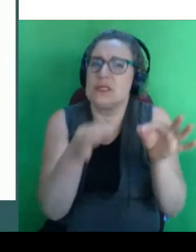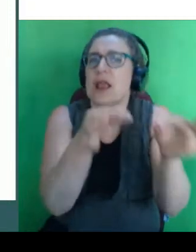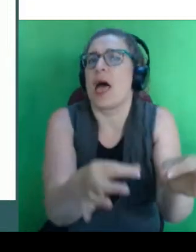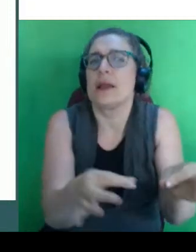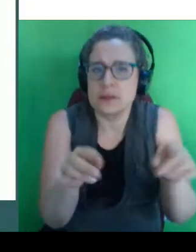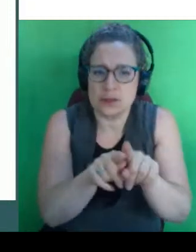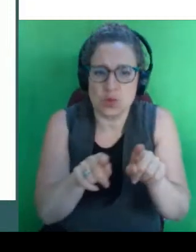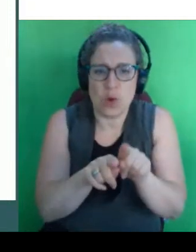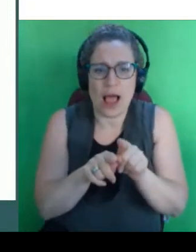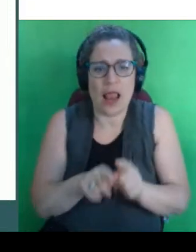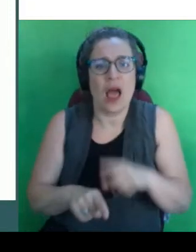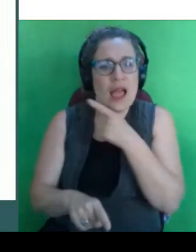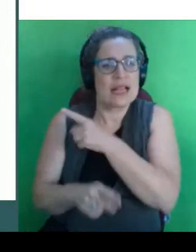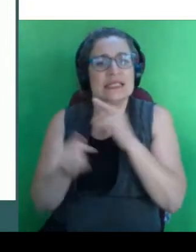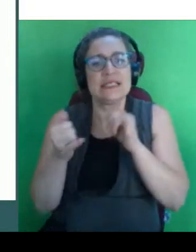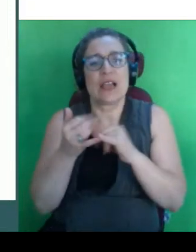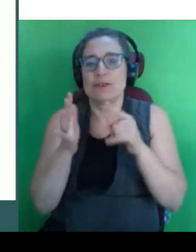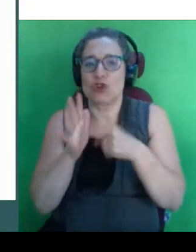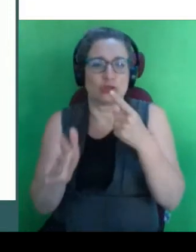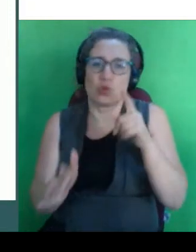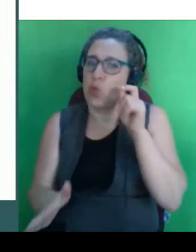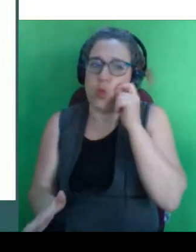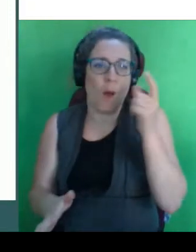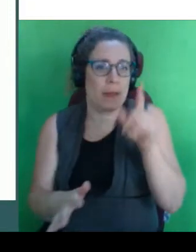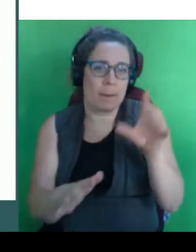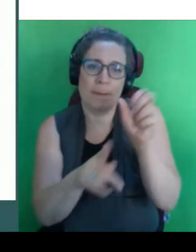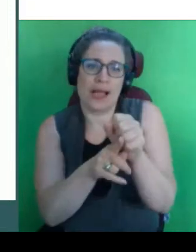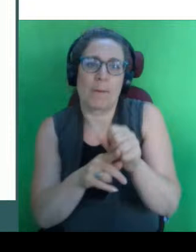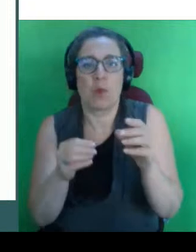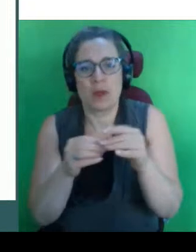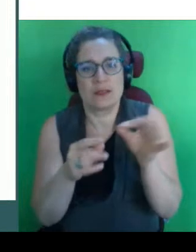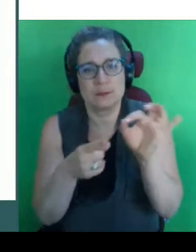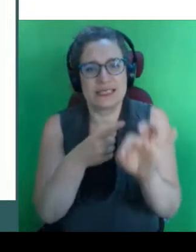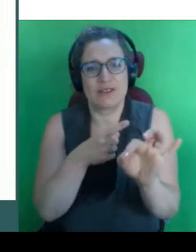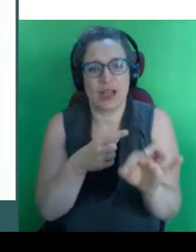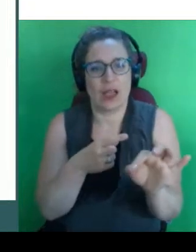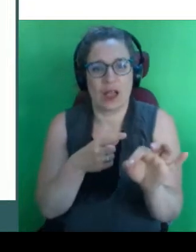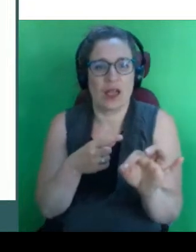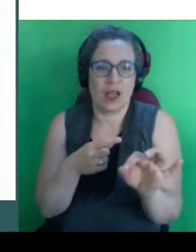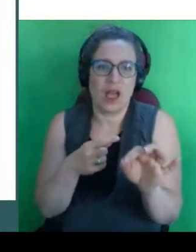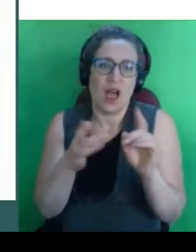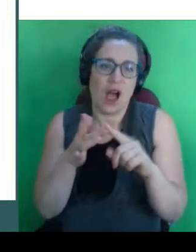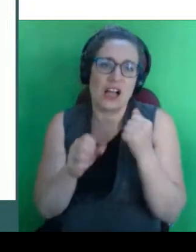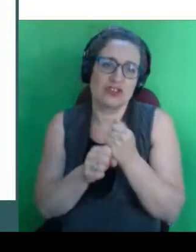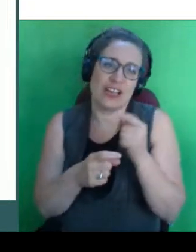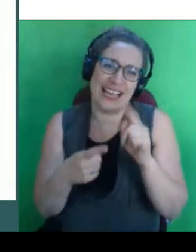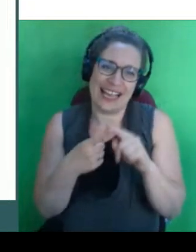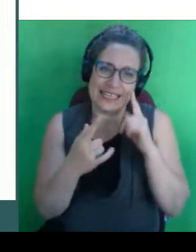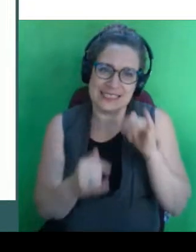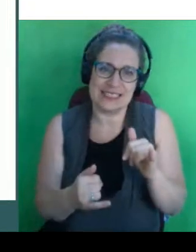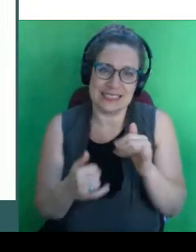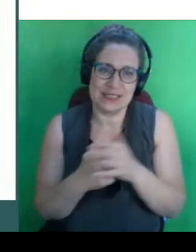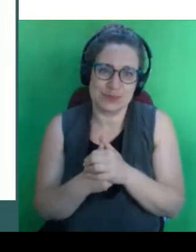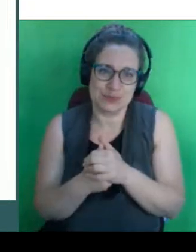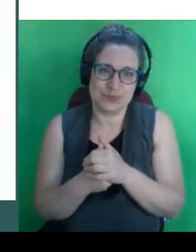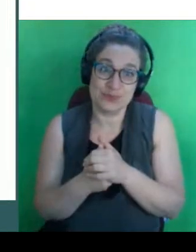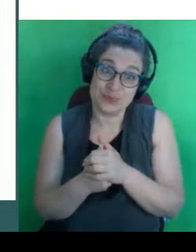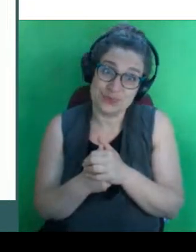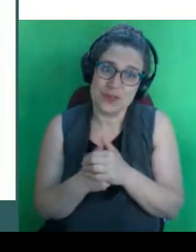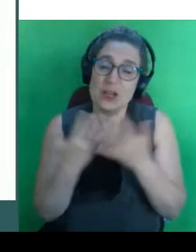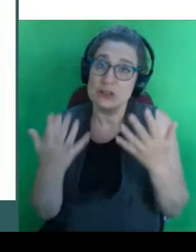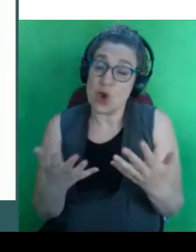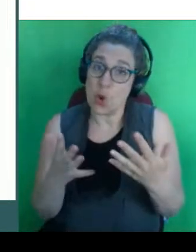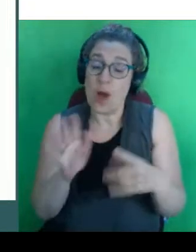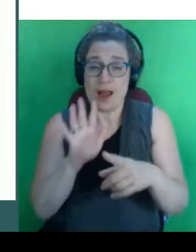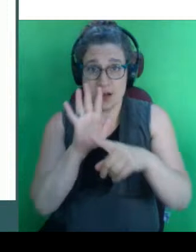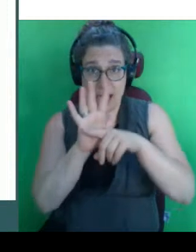Stevens-Johnson's will not be picked up, for example, with specific IgE testing. So a negative result to drug does not